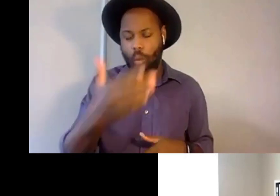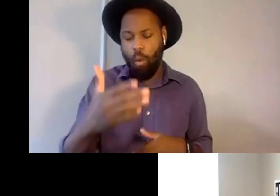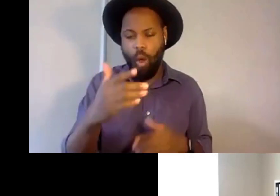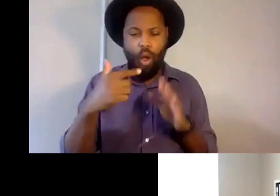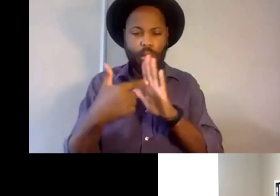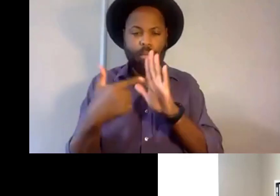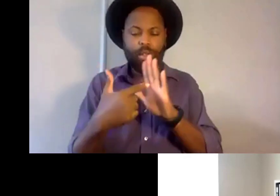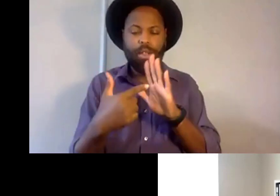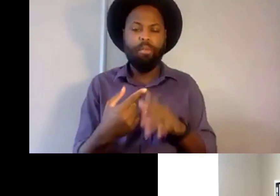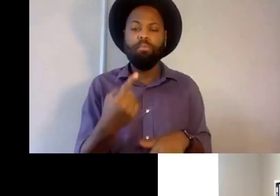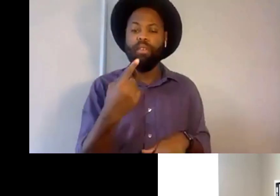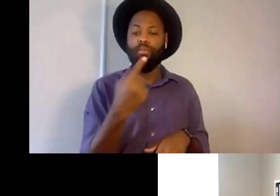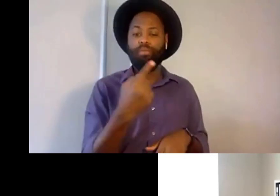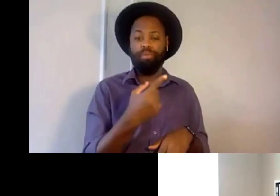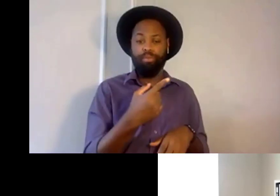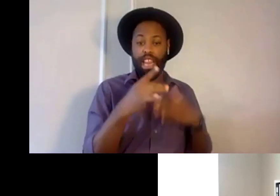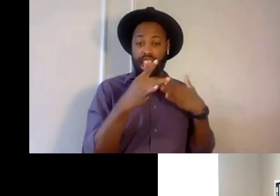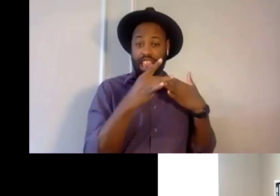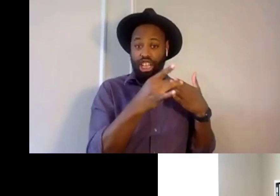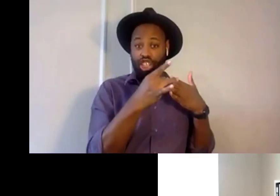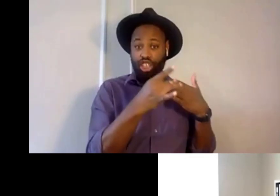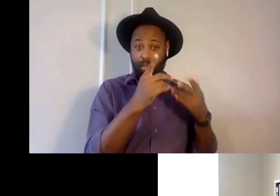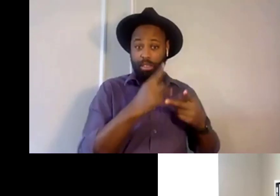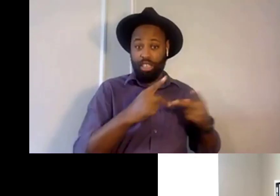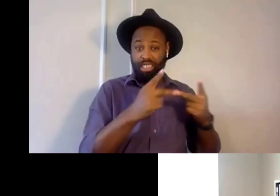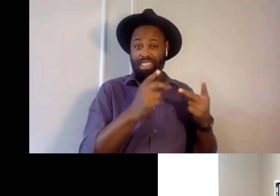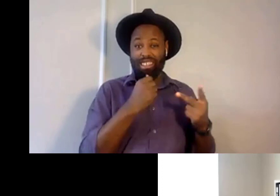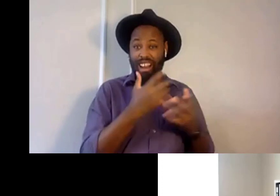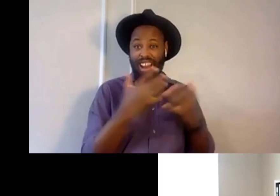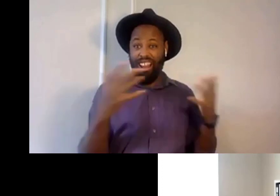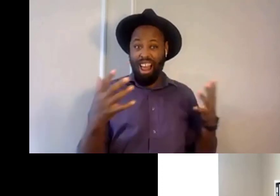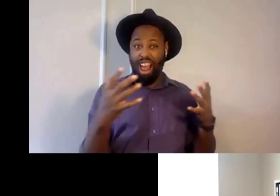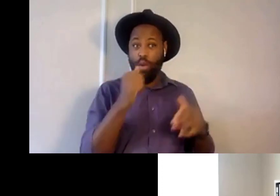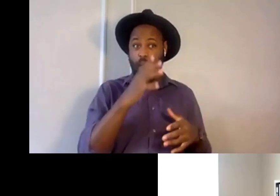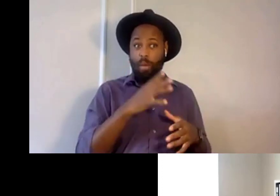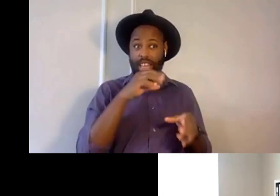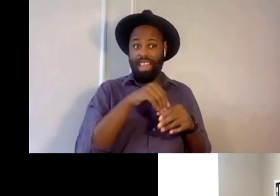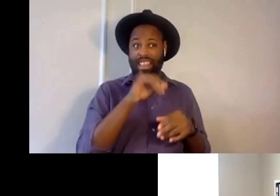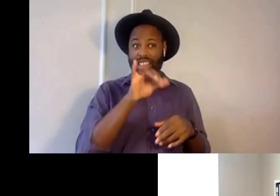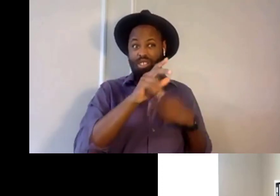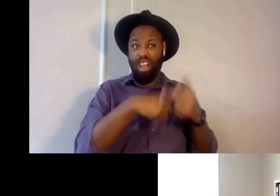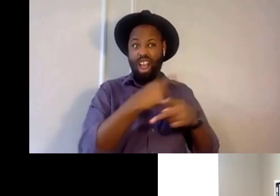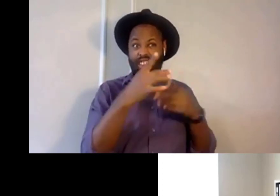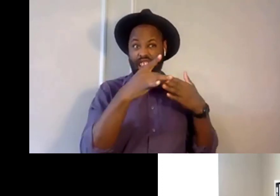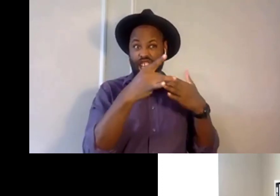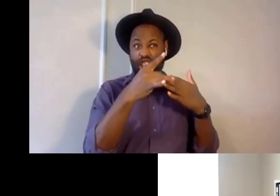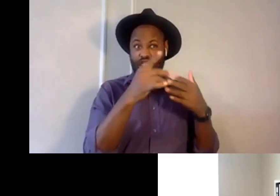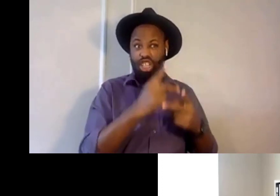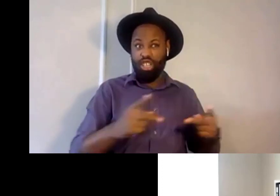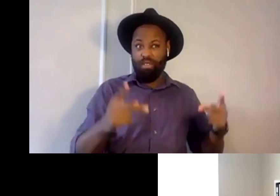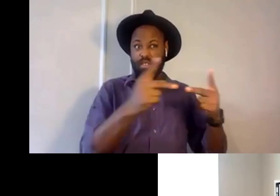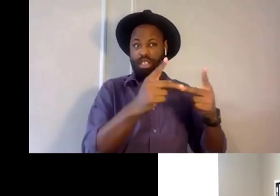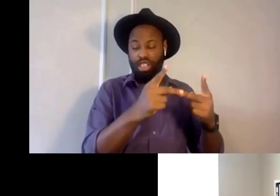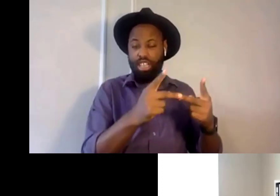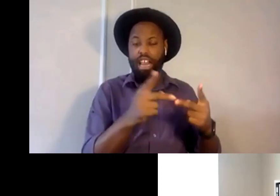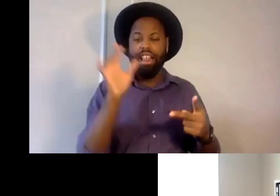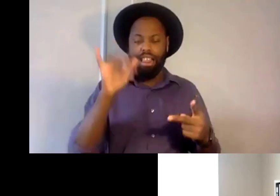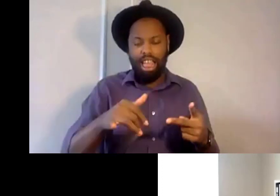positions, that we don't have a lot of women in those leadership roles. And so that's a conversation that we're having. And we